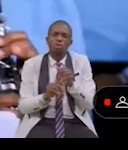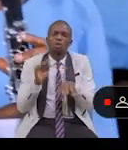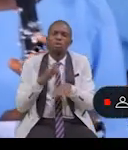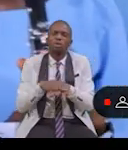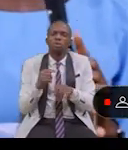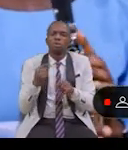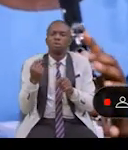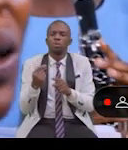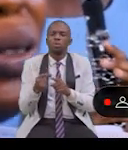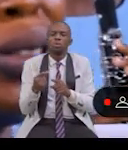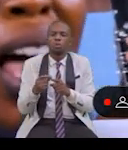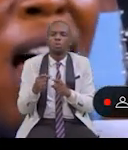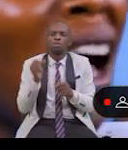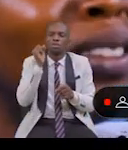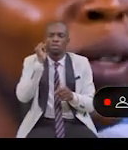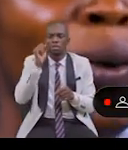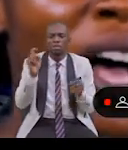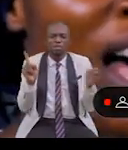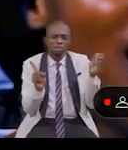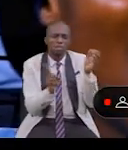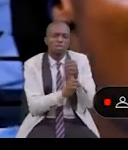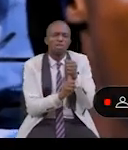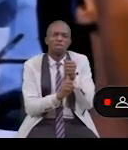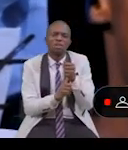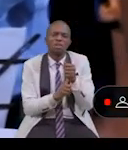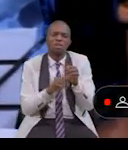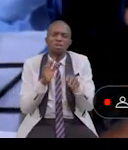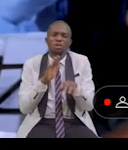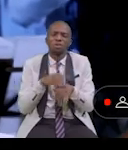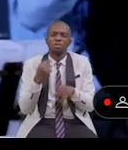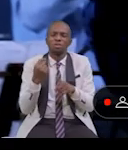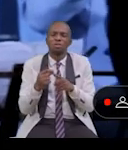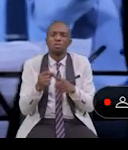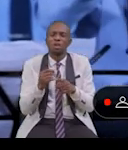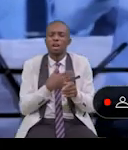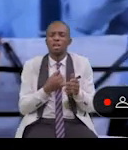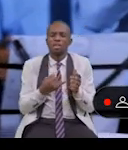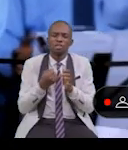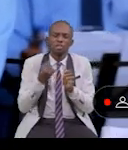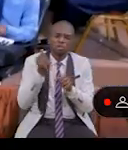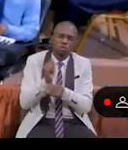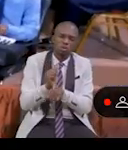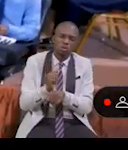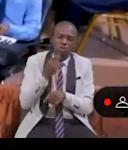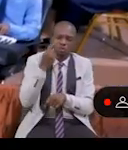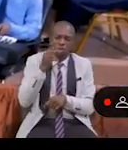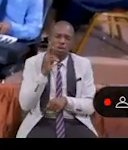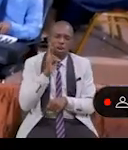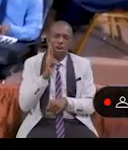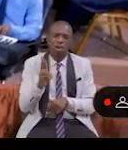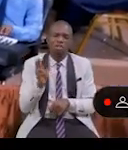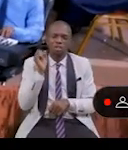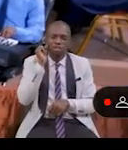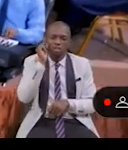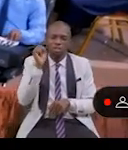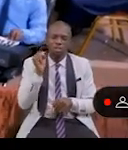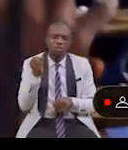she laid hold on the one, and it's worked for her. She was made